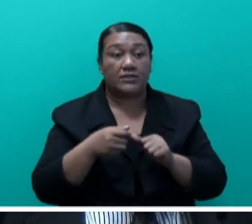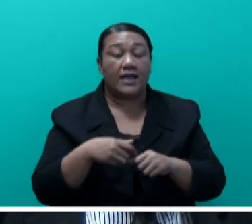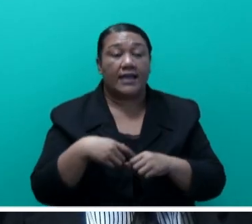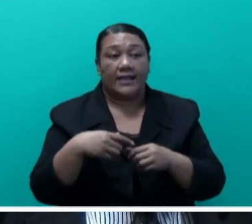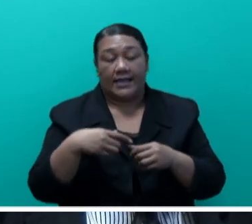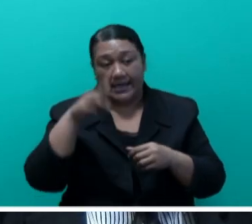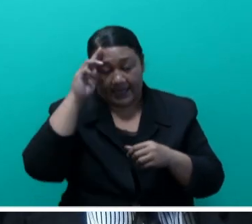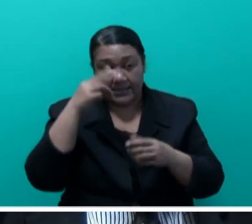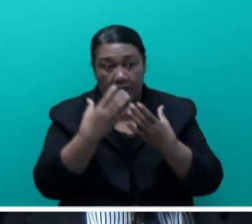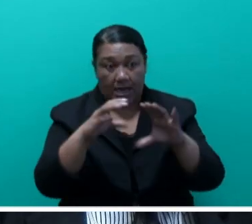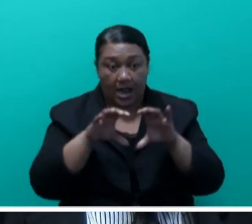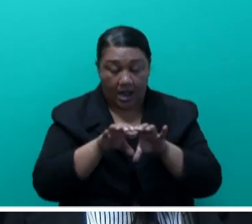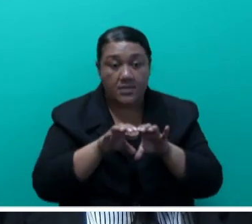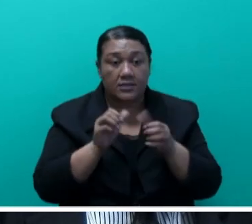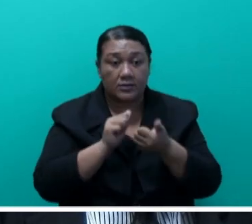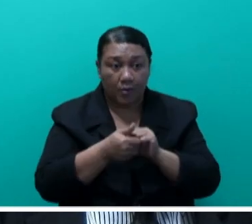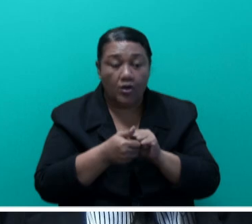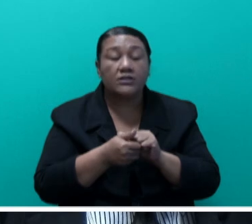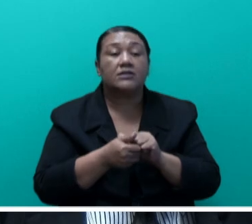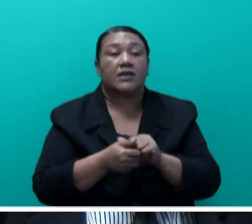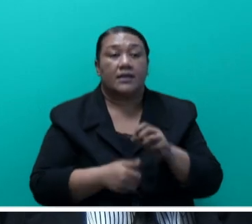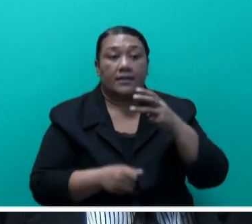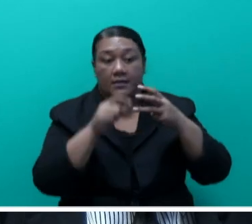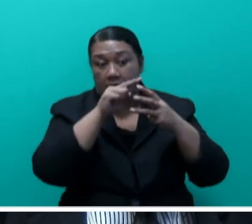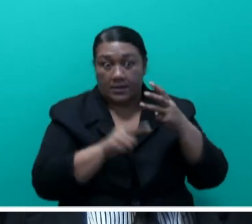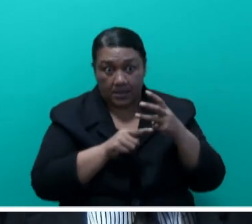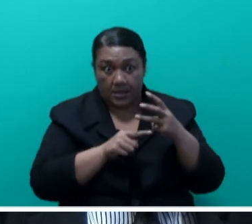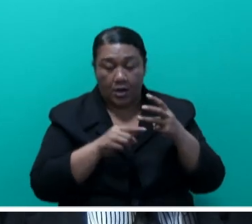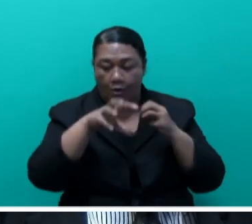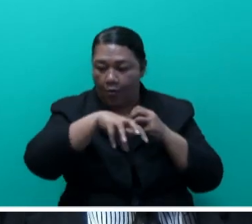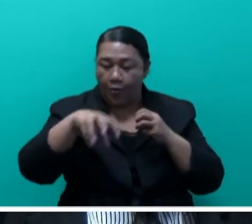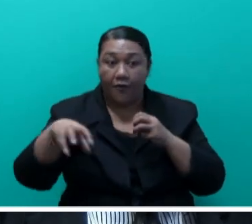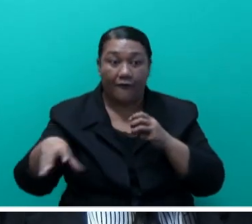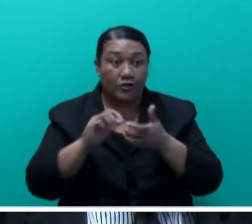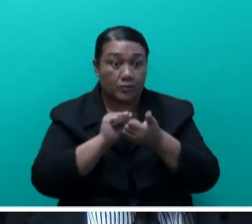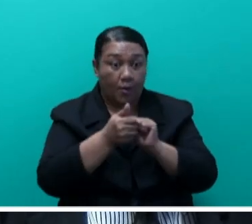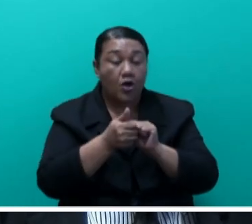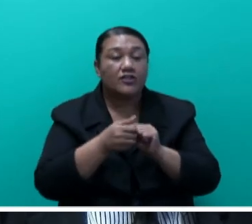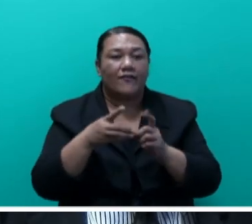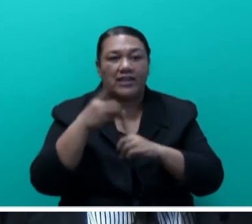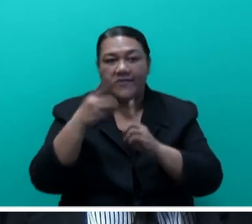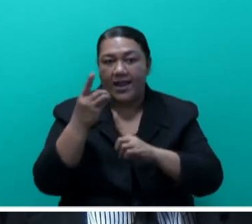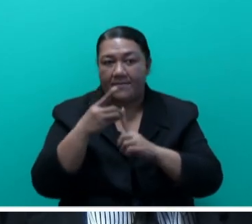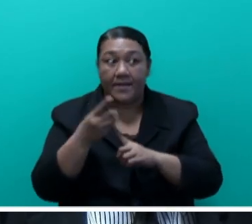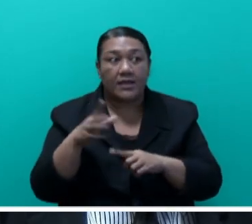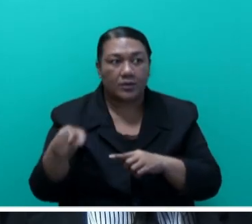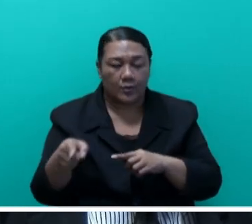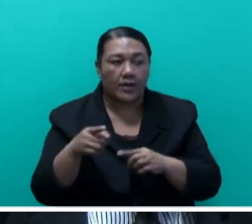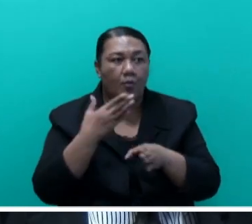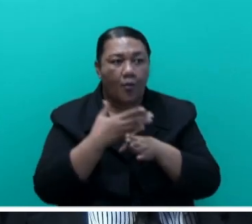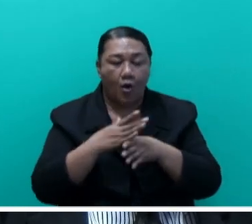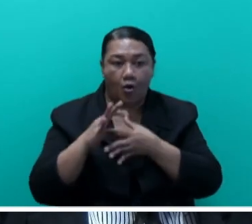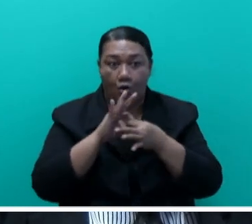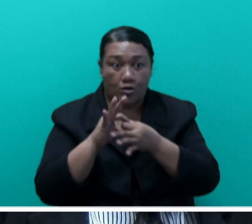National Sports Commission, as statutory organizations mandated for sports development, will work closely with